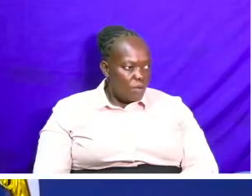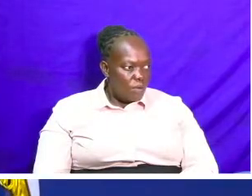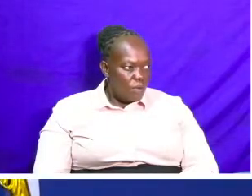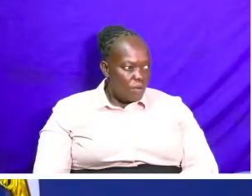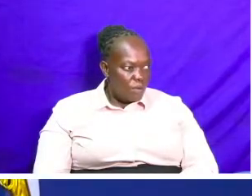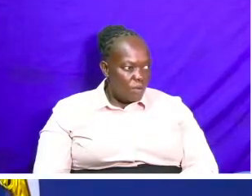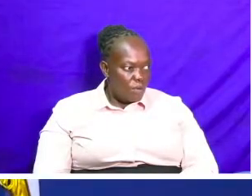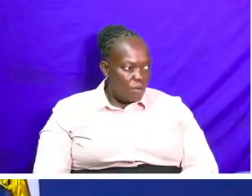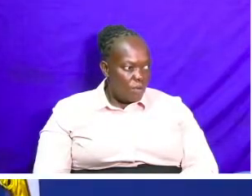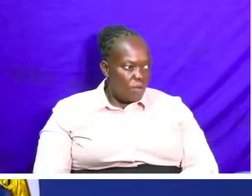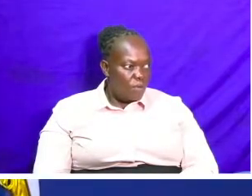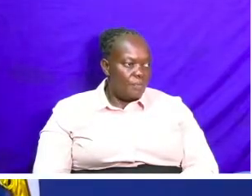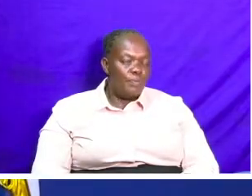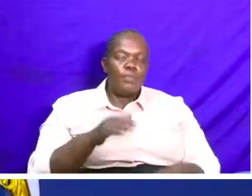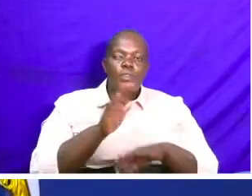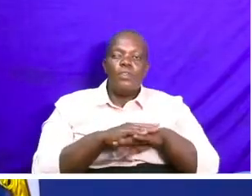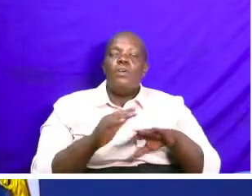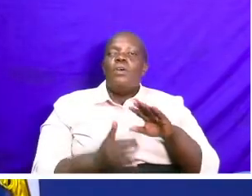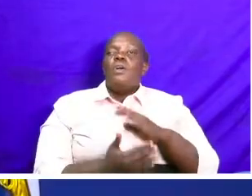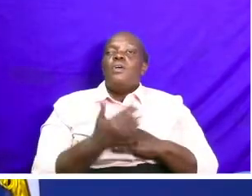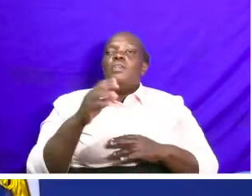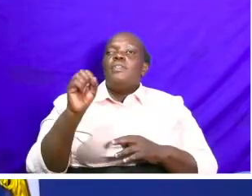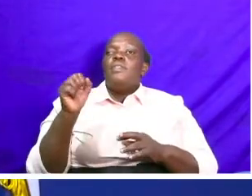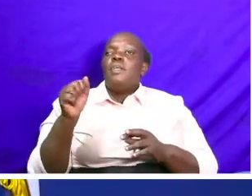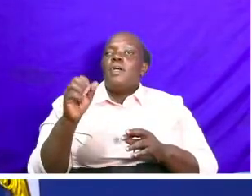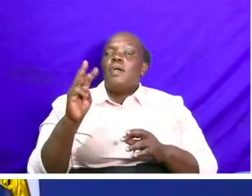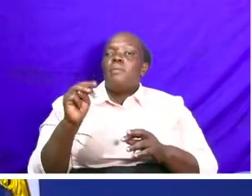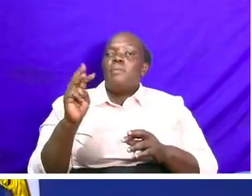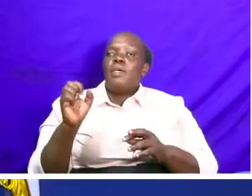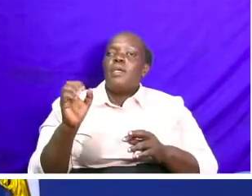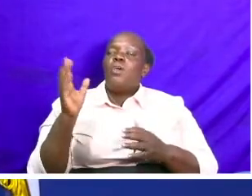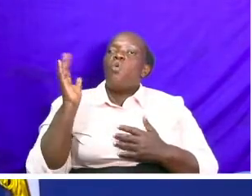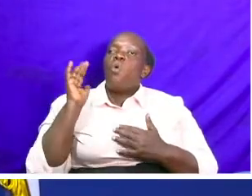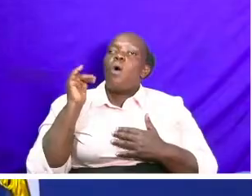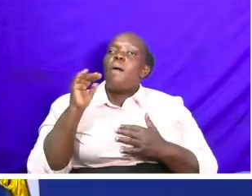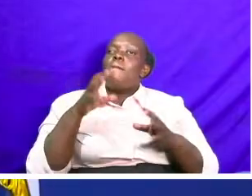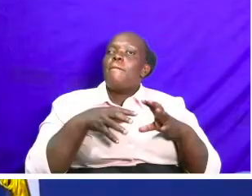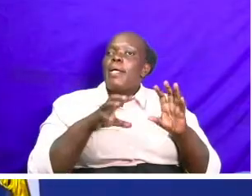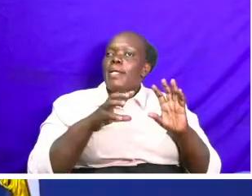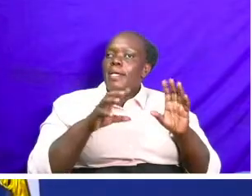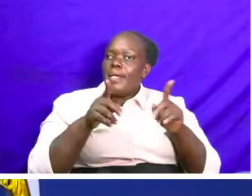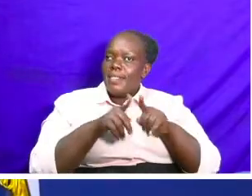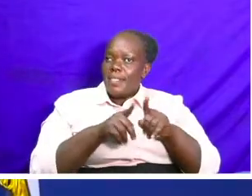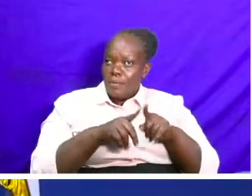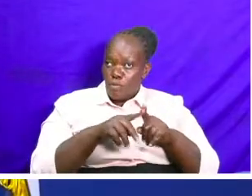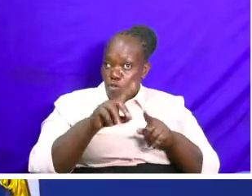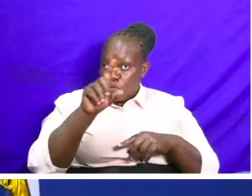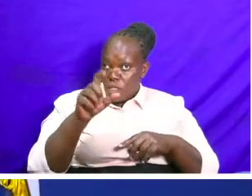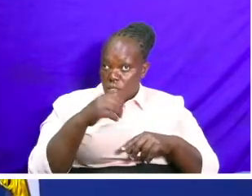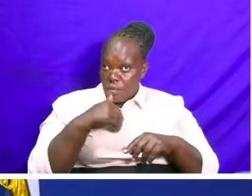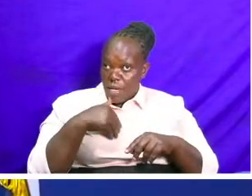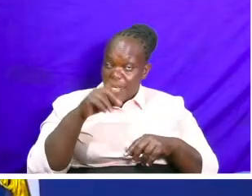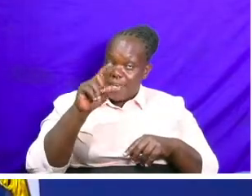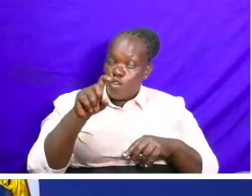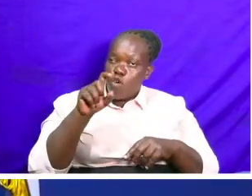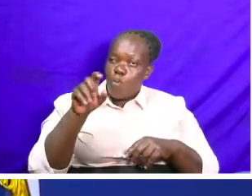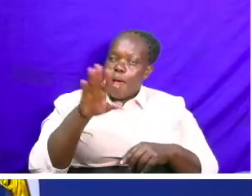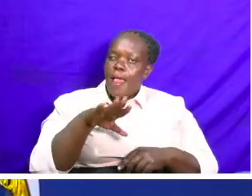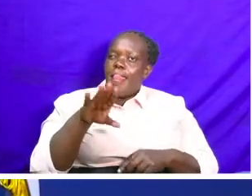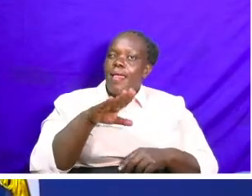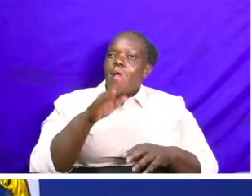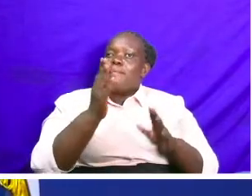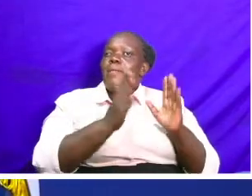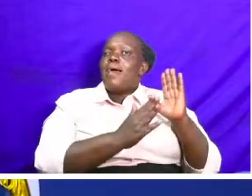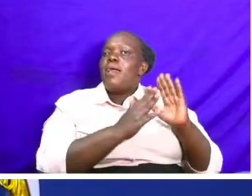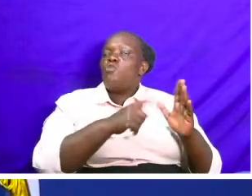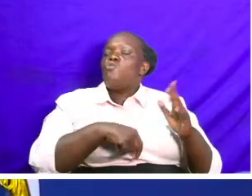Uliza ujibiwe. Good morning. My name is Sami Adika from Hope Media. Yes, Adika. My question is about Gikomba market. Are there plans